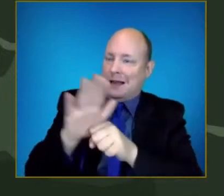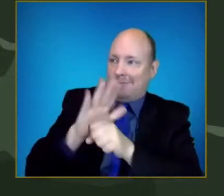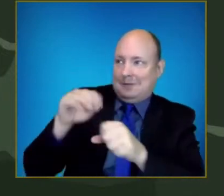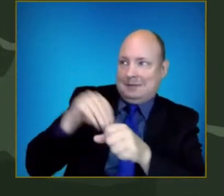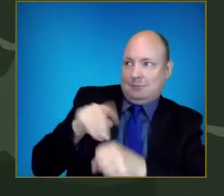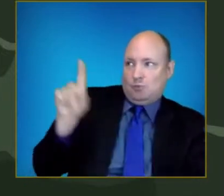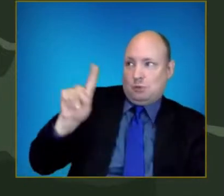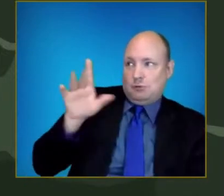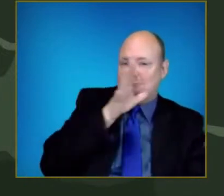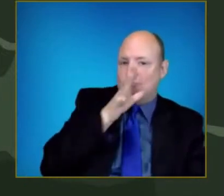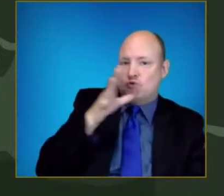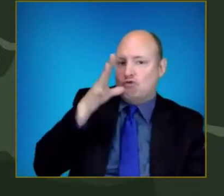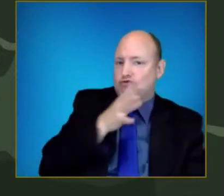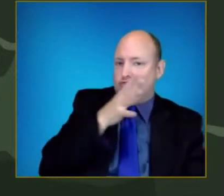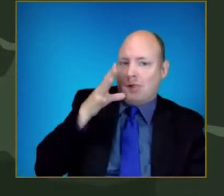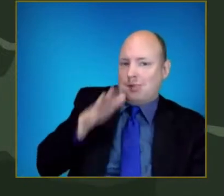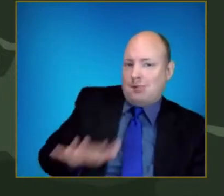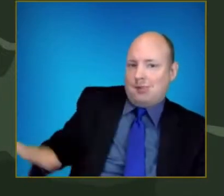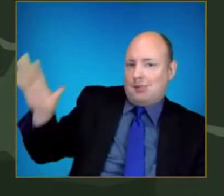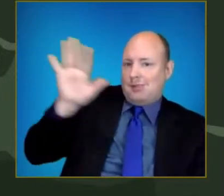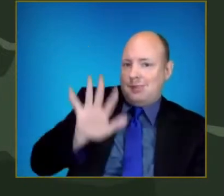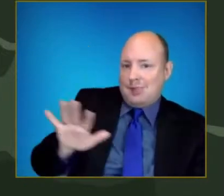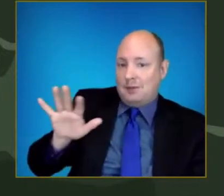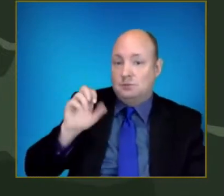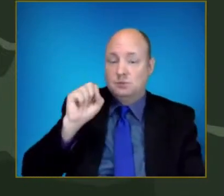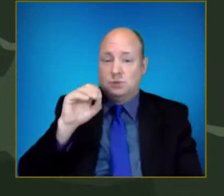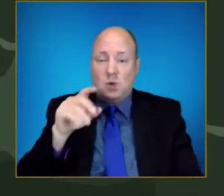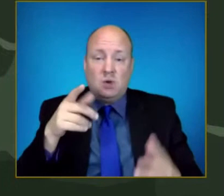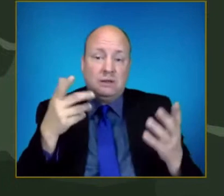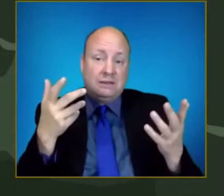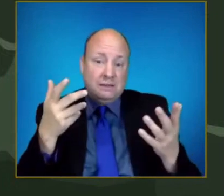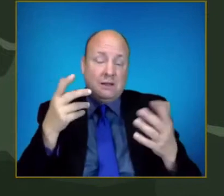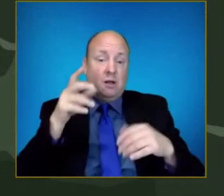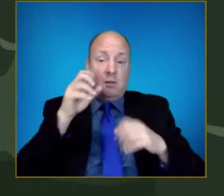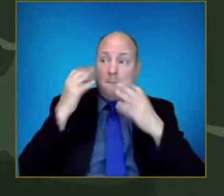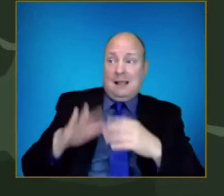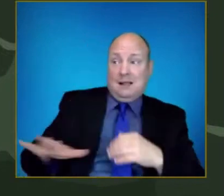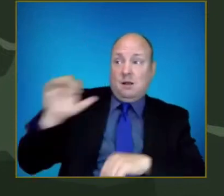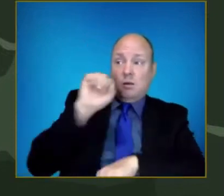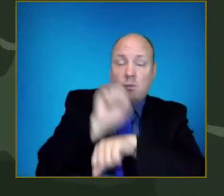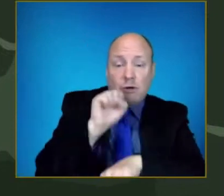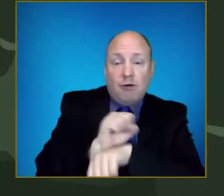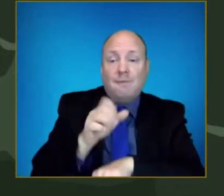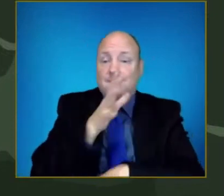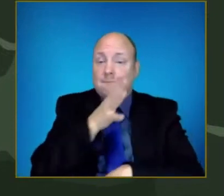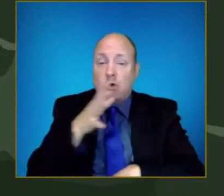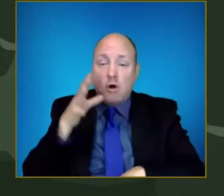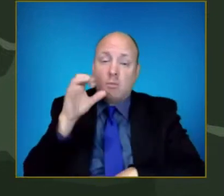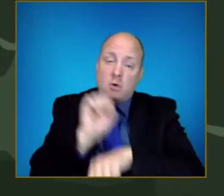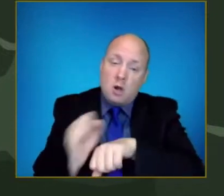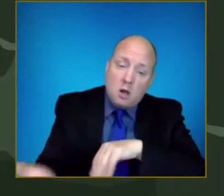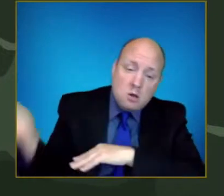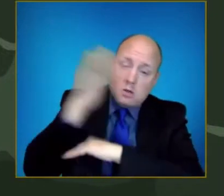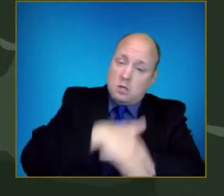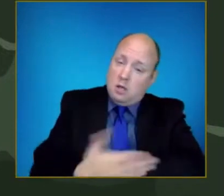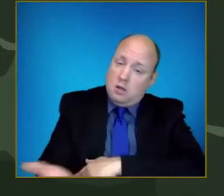of healthcare workers themselves. They have been working day in and day out for the last several